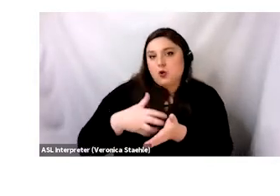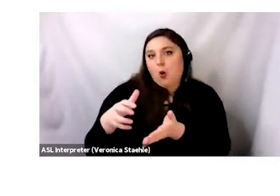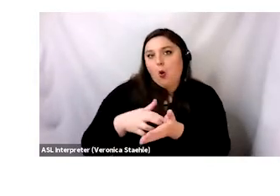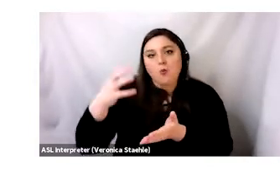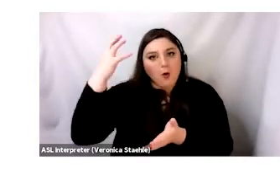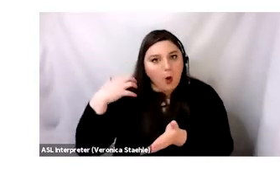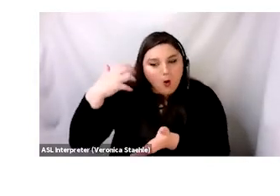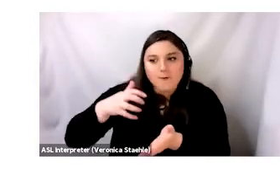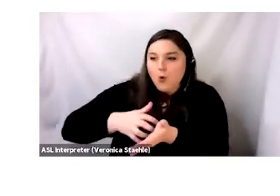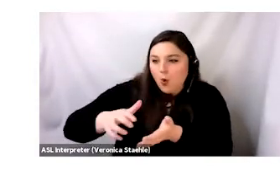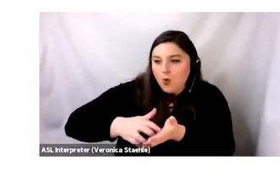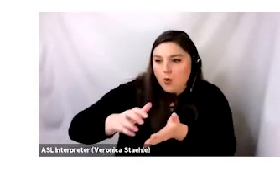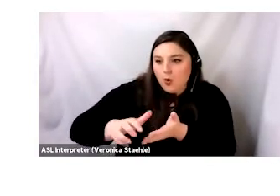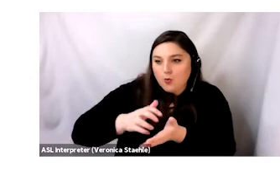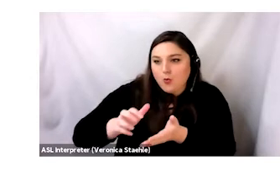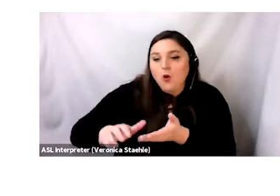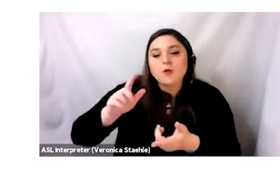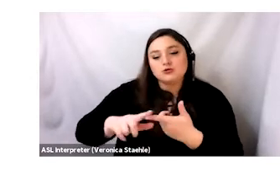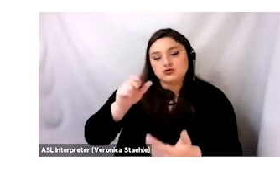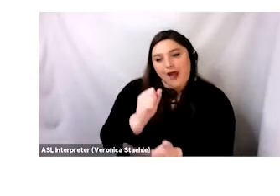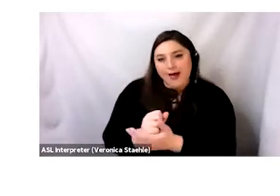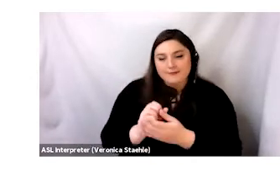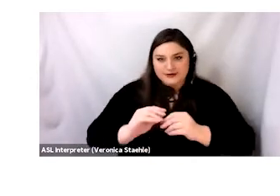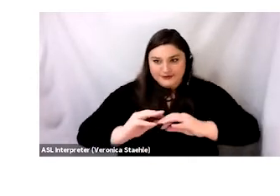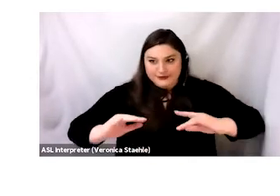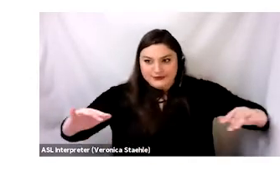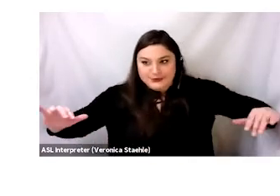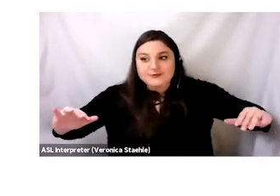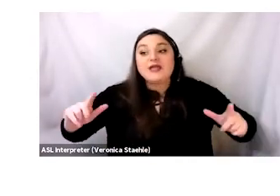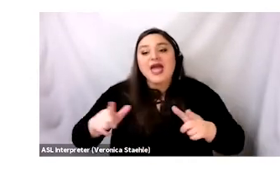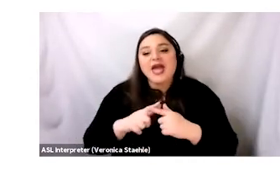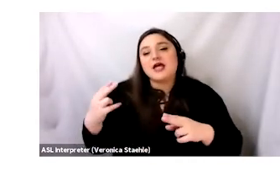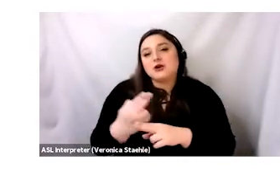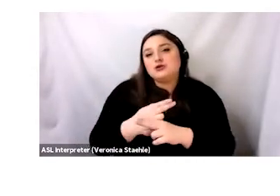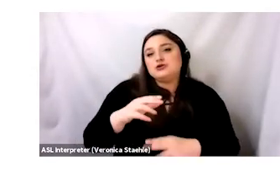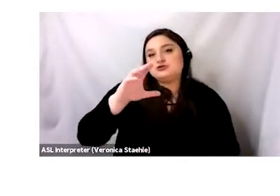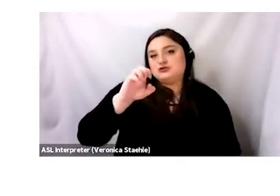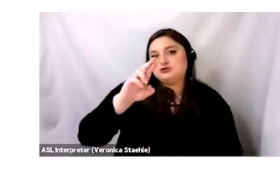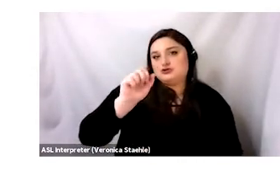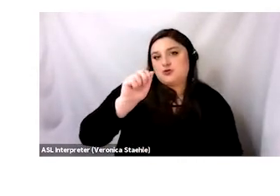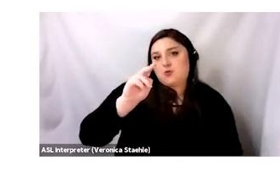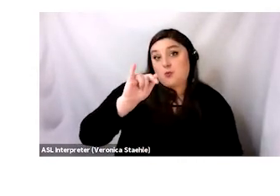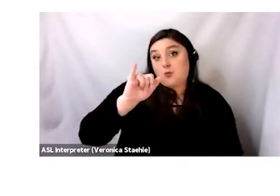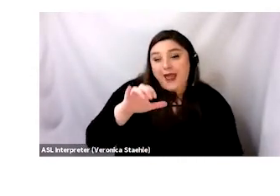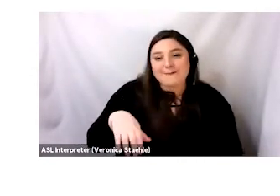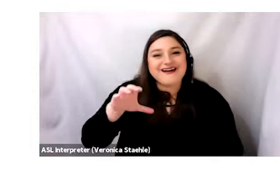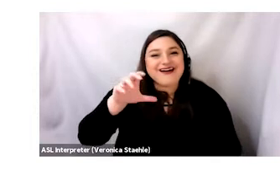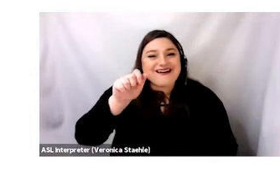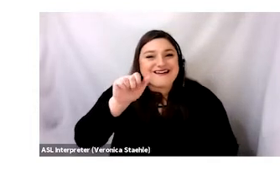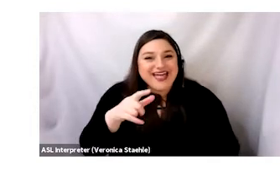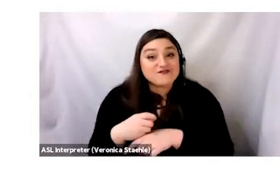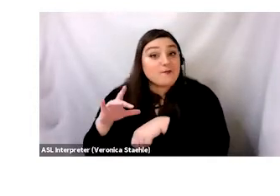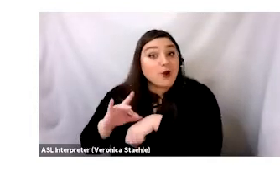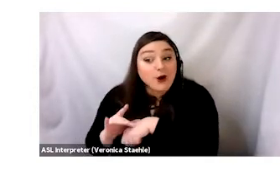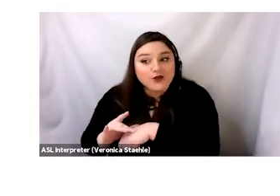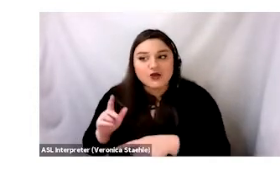make it more easy to cultivate. Then it was spun on a ceramic spindle. So again, they're using clay from the earth to create this